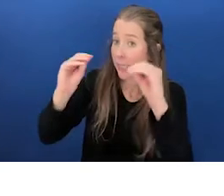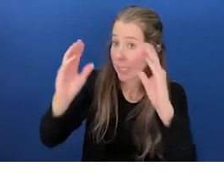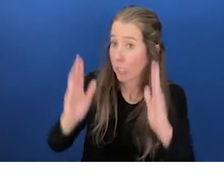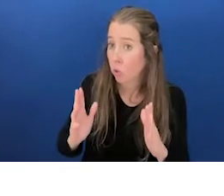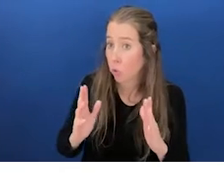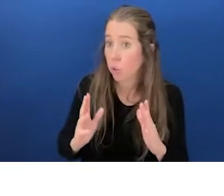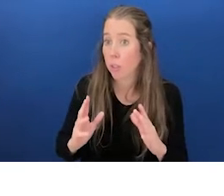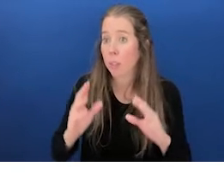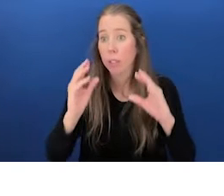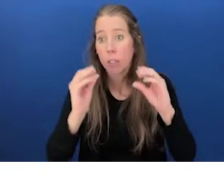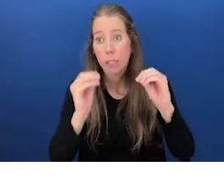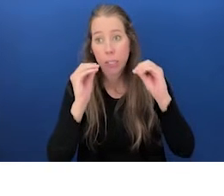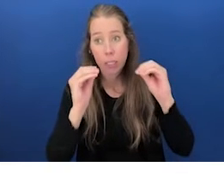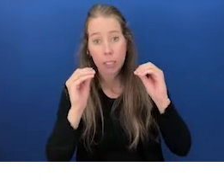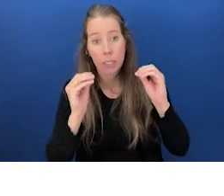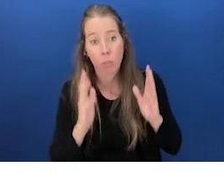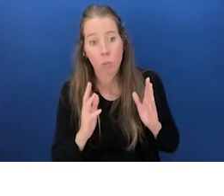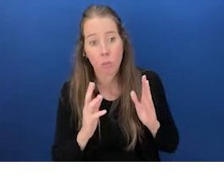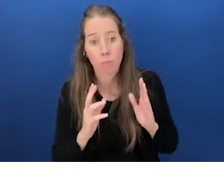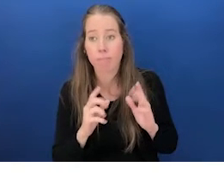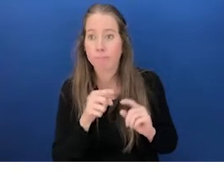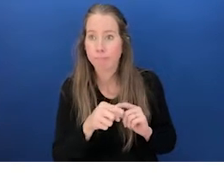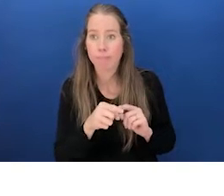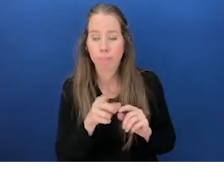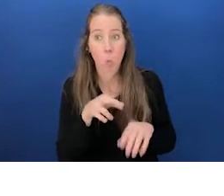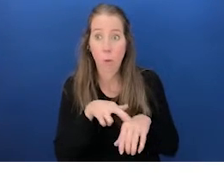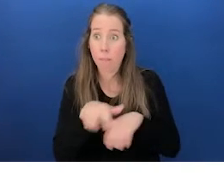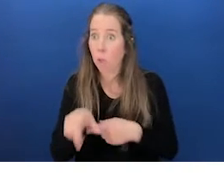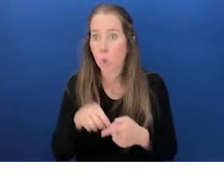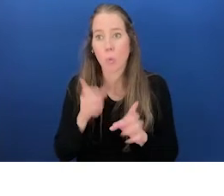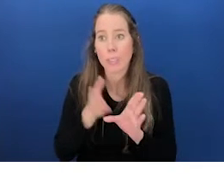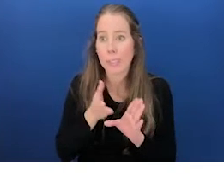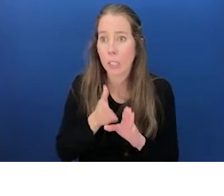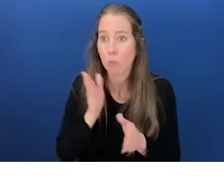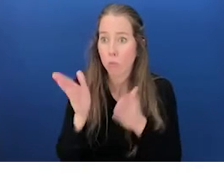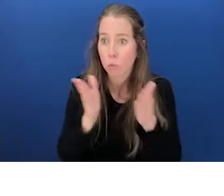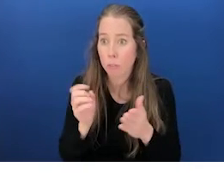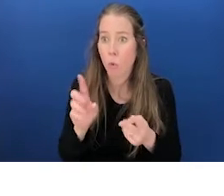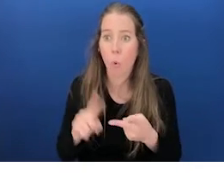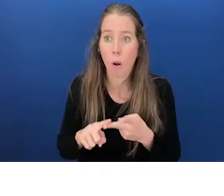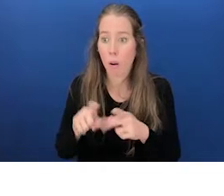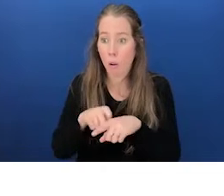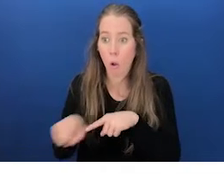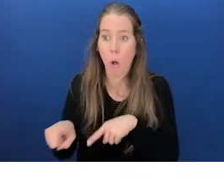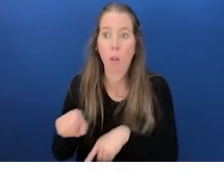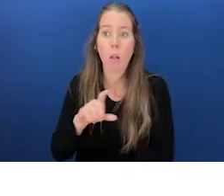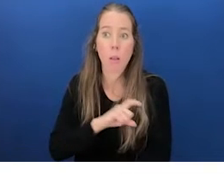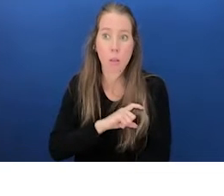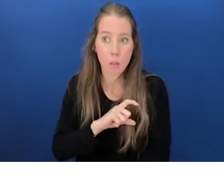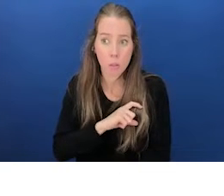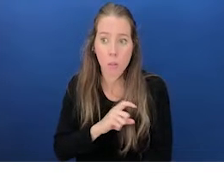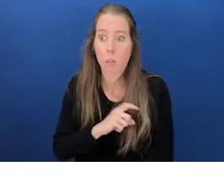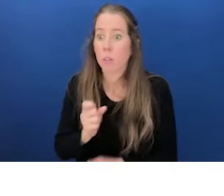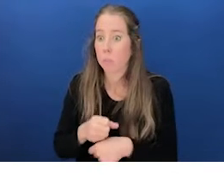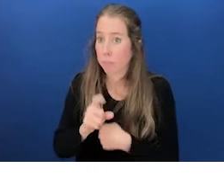instructor, yes, they refer to psychological services. They call PD to make sure they follow up if